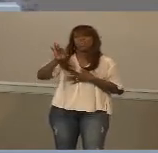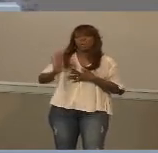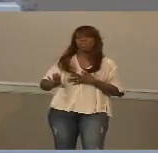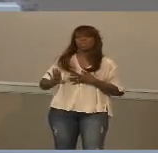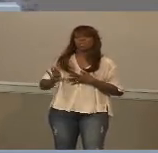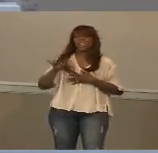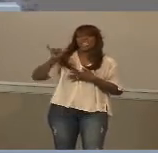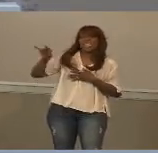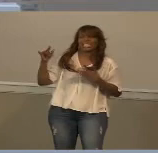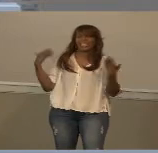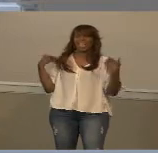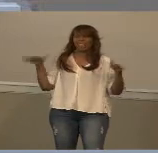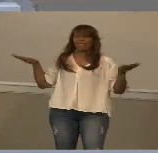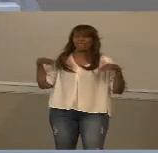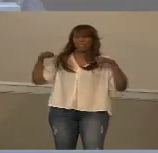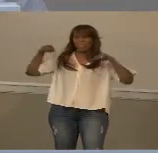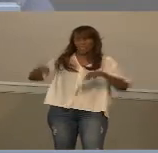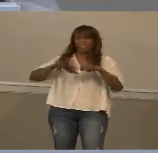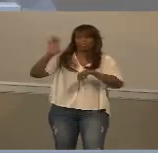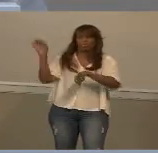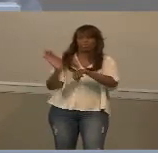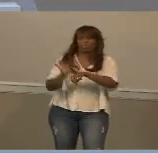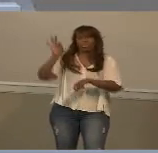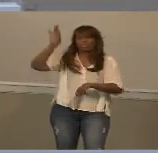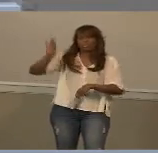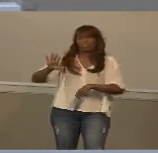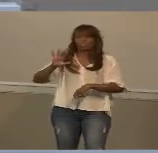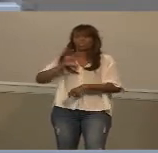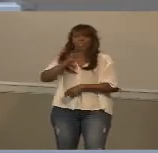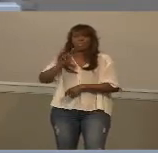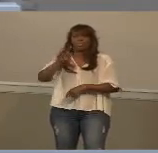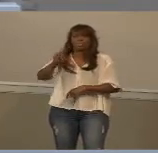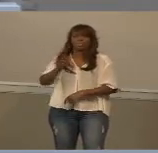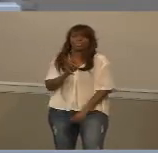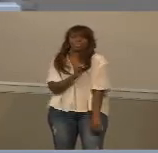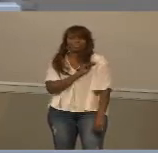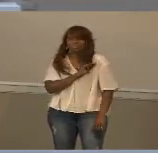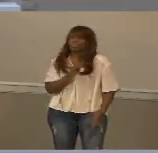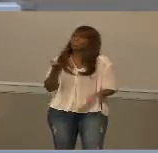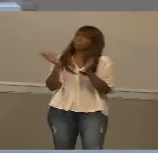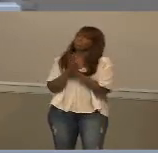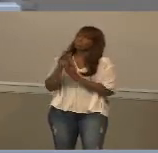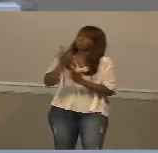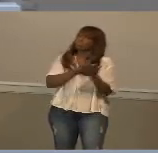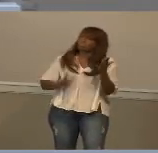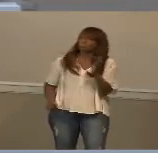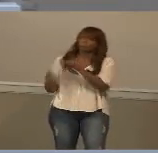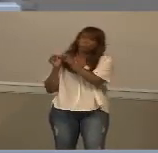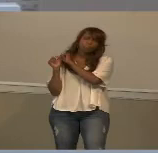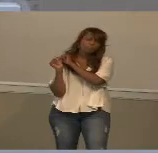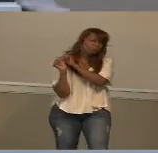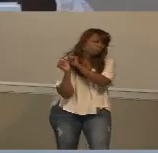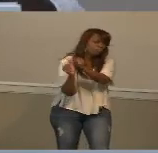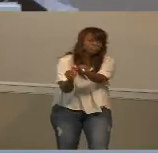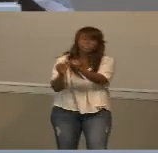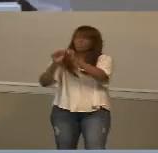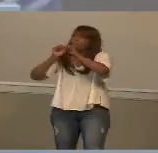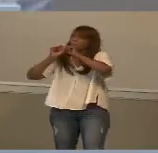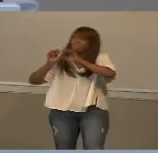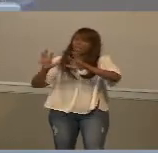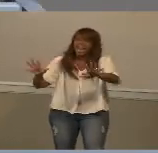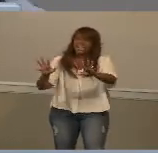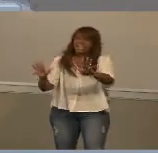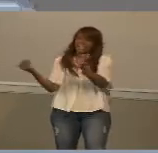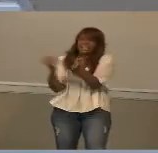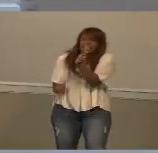God, the Reverend Dr. Lord T. McGriff. Father, we ask in the name of Jesus that you will continue to bless him, oh God. Let your